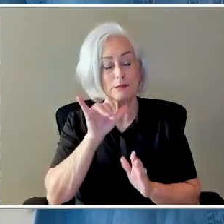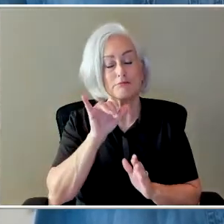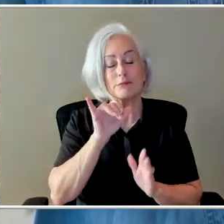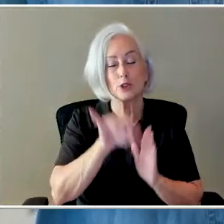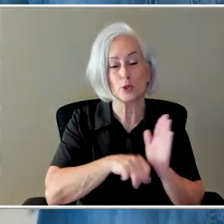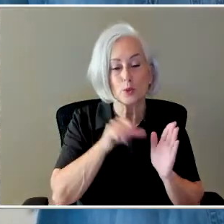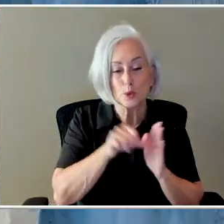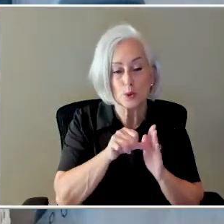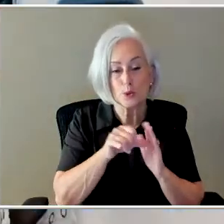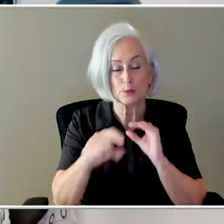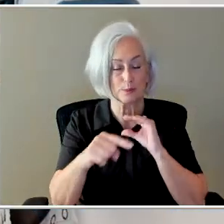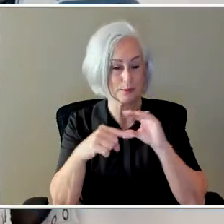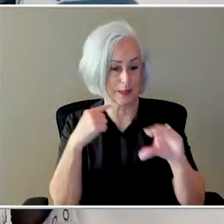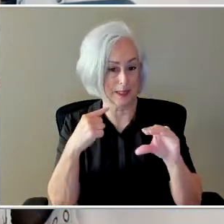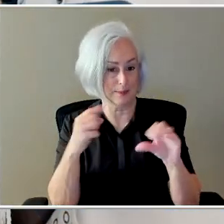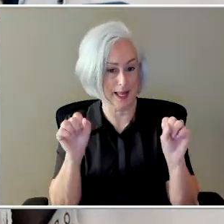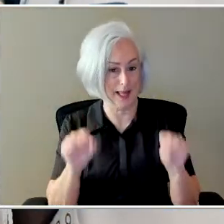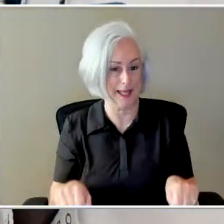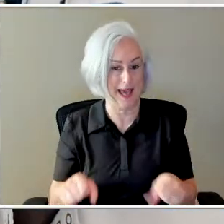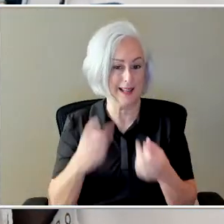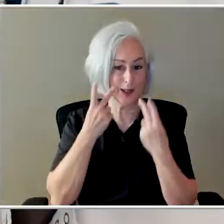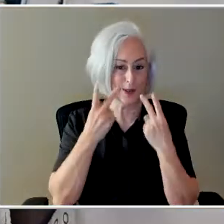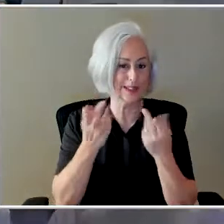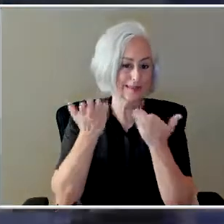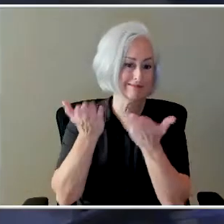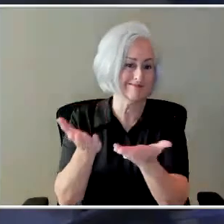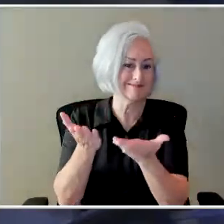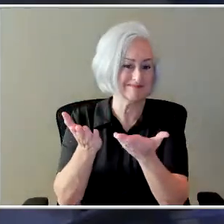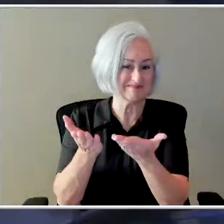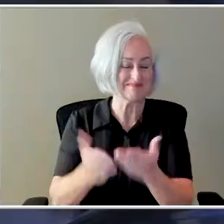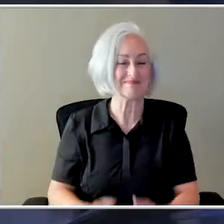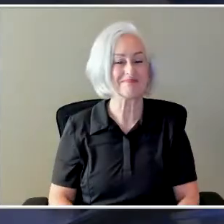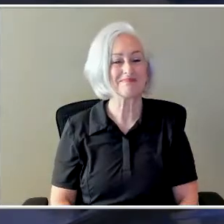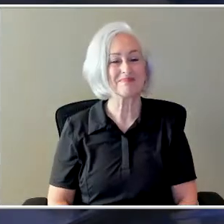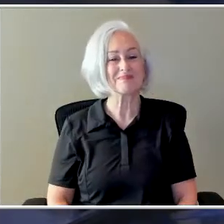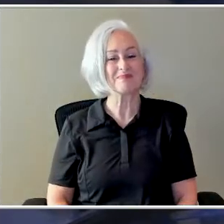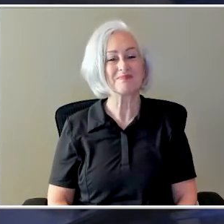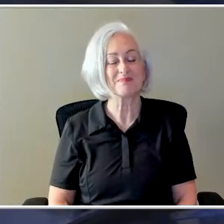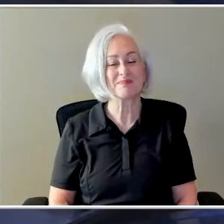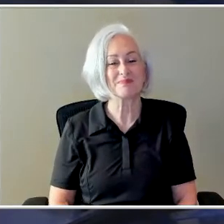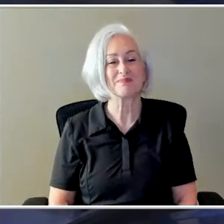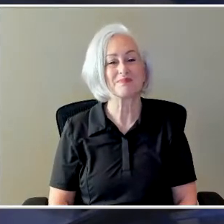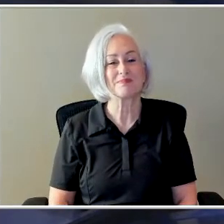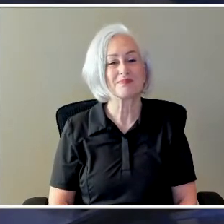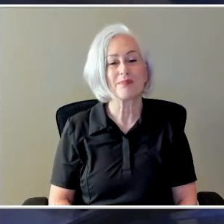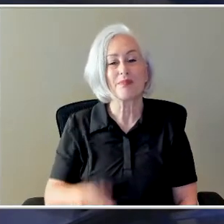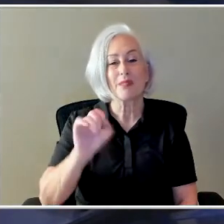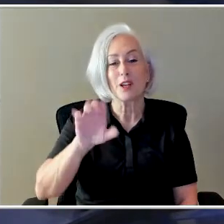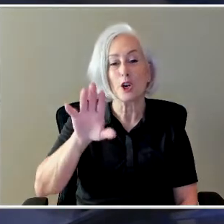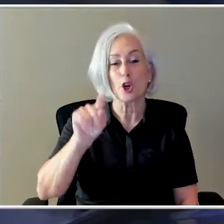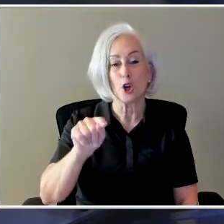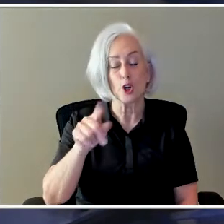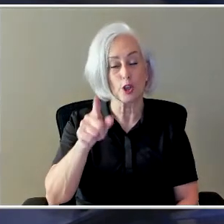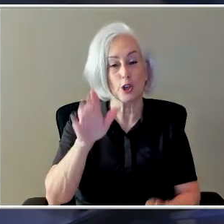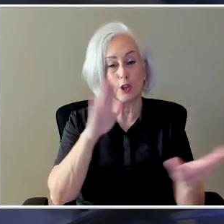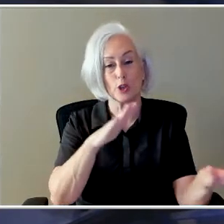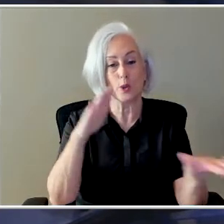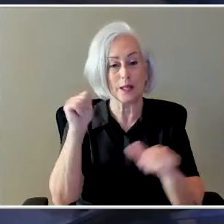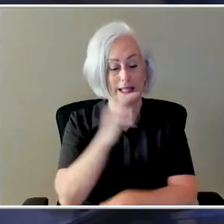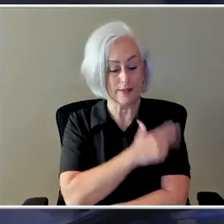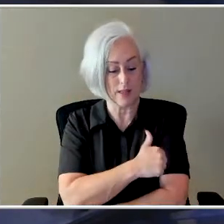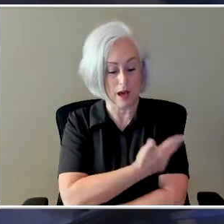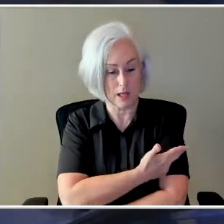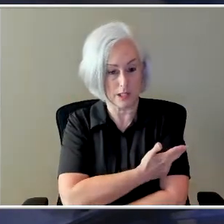Network. That information is there on your screen. At a certain point, Kurt, you were well enough to leave the hospital, but not well enough to go